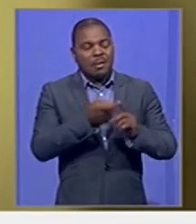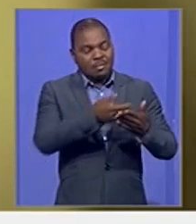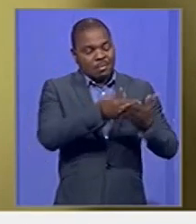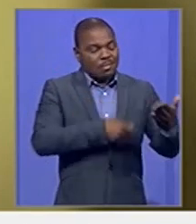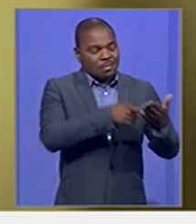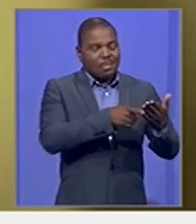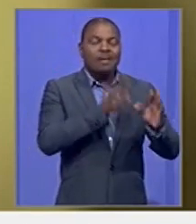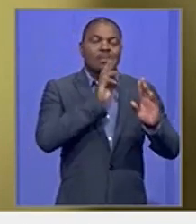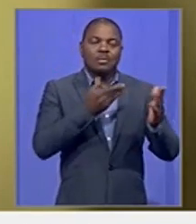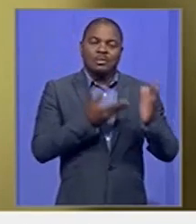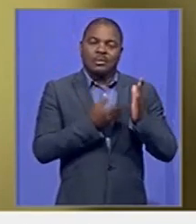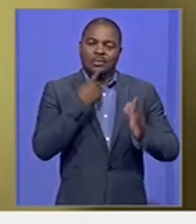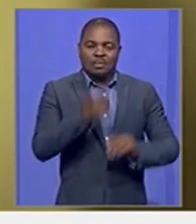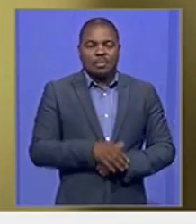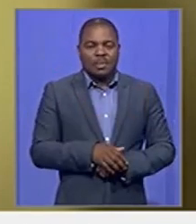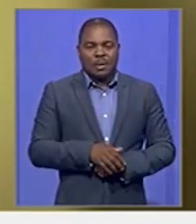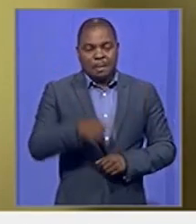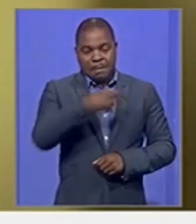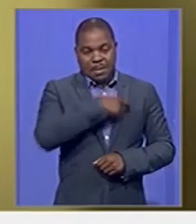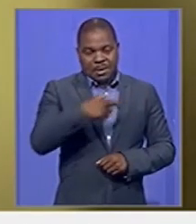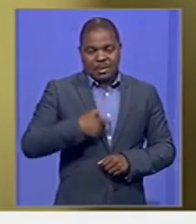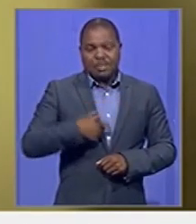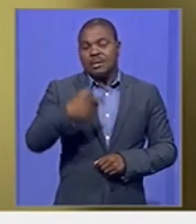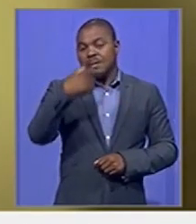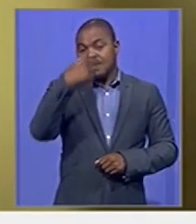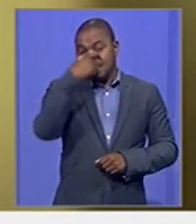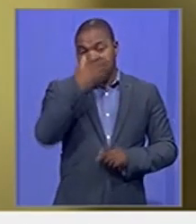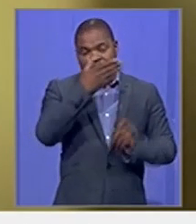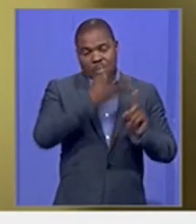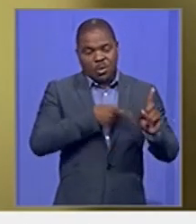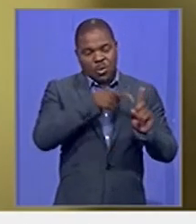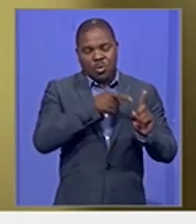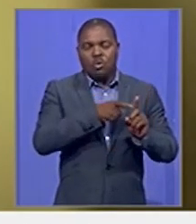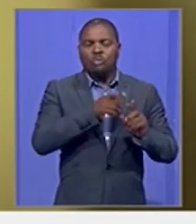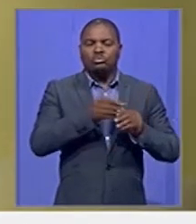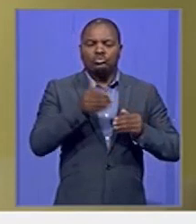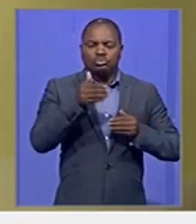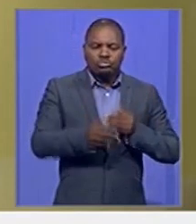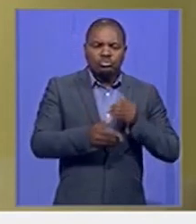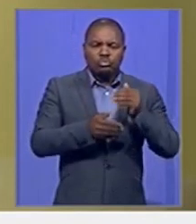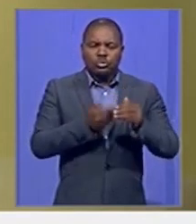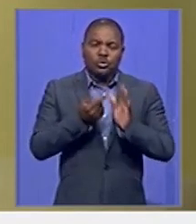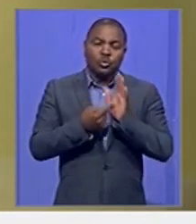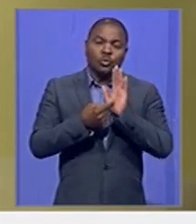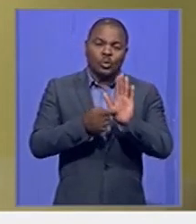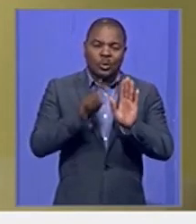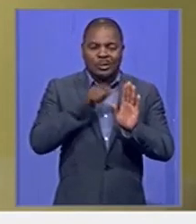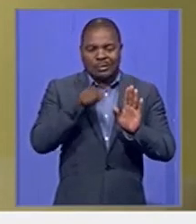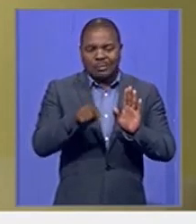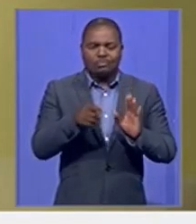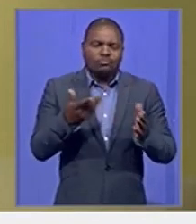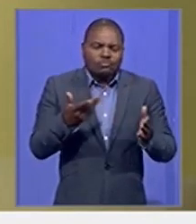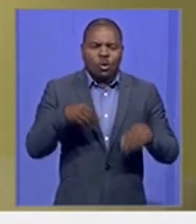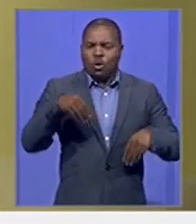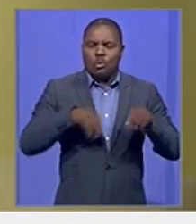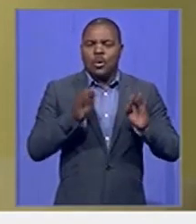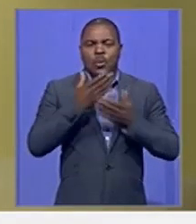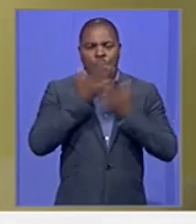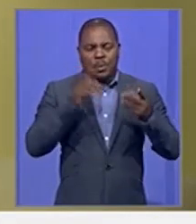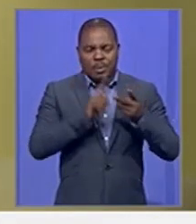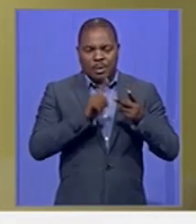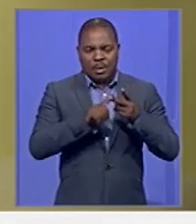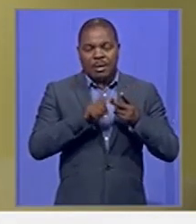go jelengwe tsamaiso ya ga mopresidente Ramaphosa e ntse mengwaga e tlhagisa setshwantsho se se bontshang se sena bogwenegwene le gore e tlile